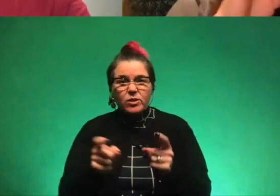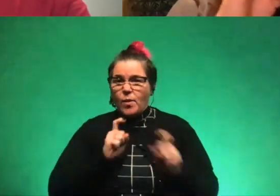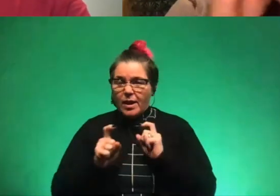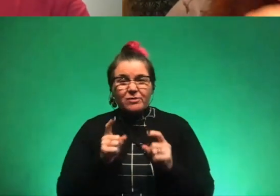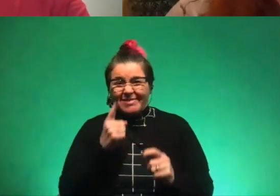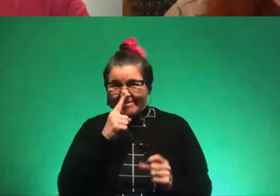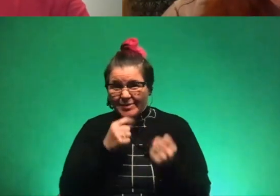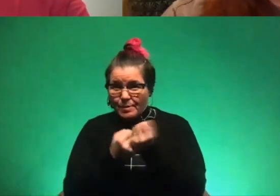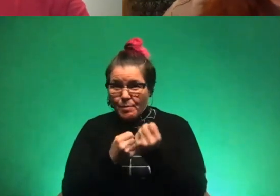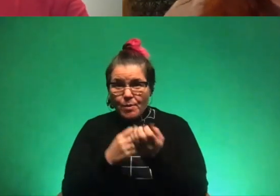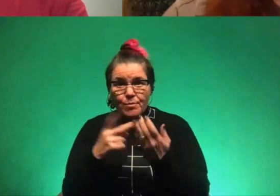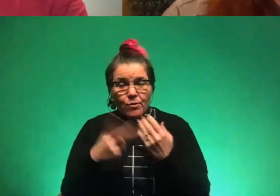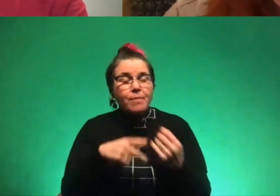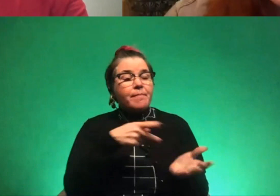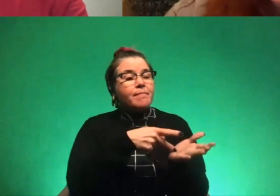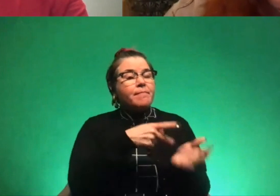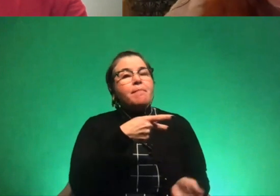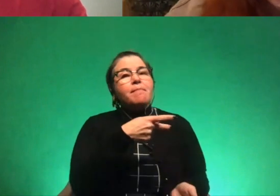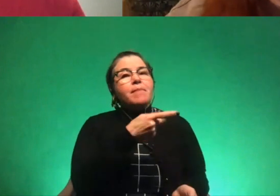program either at